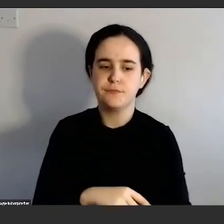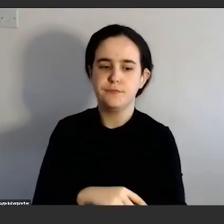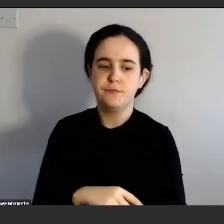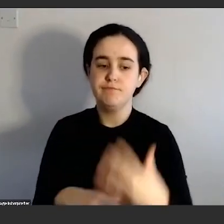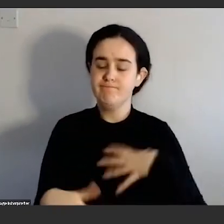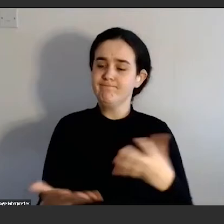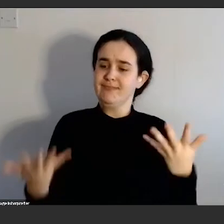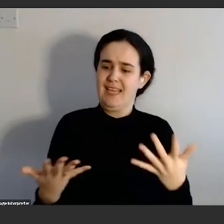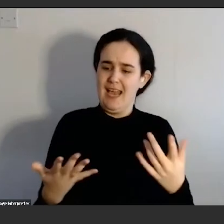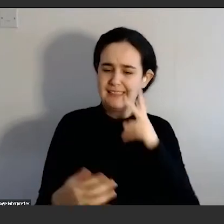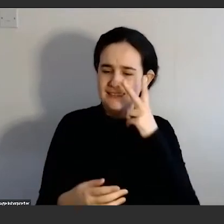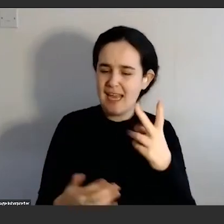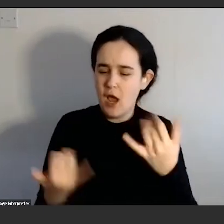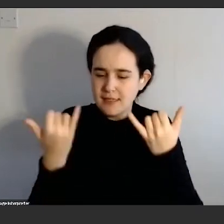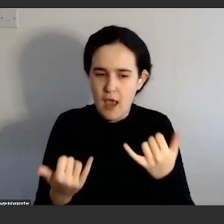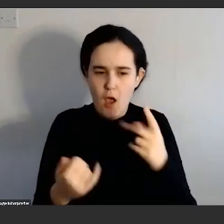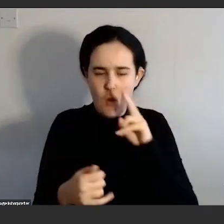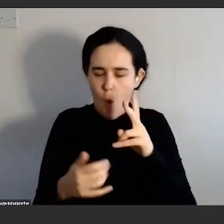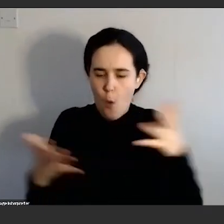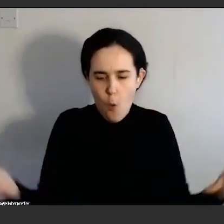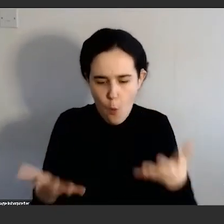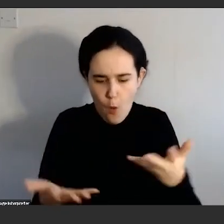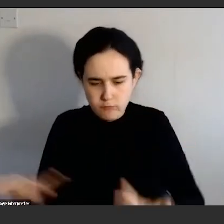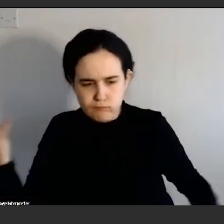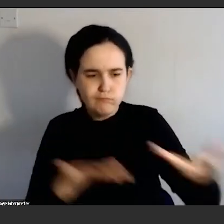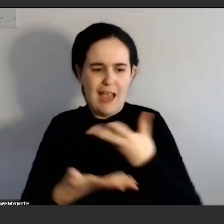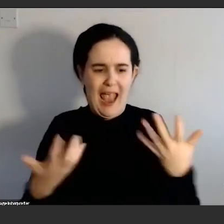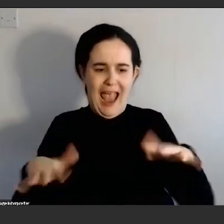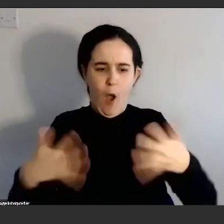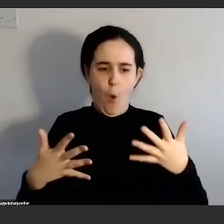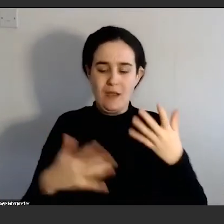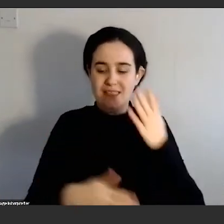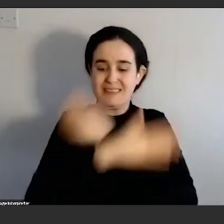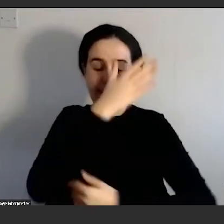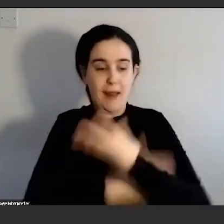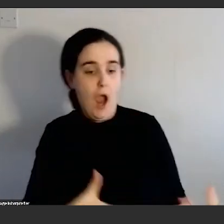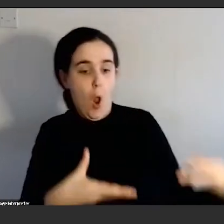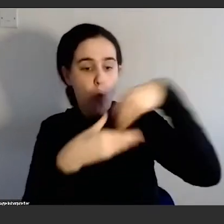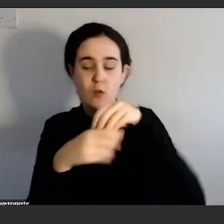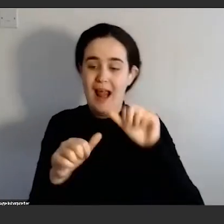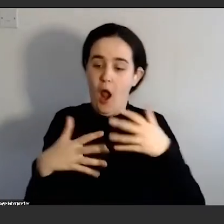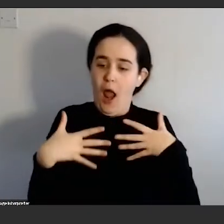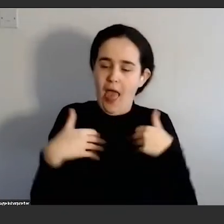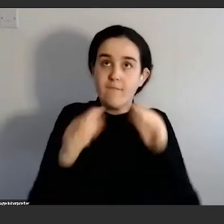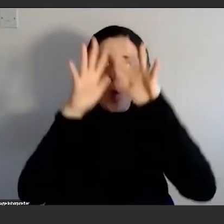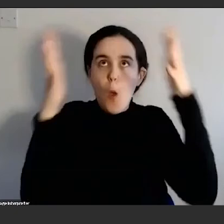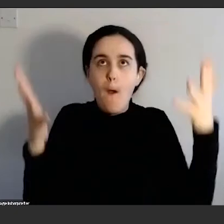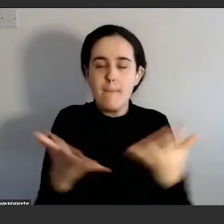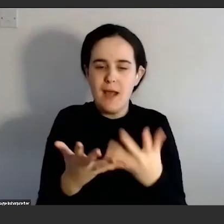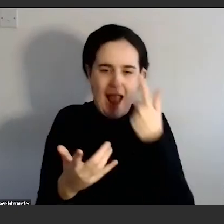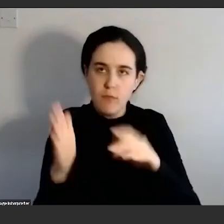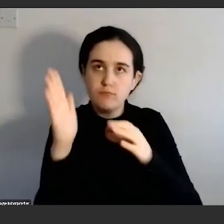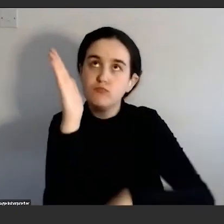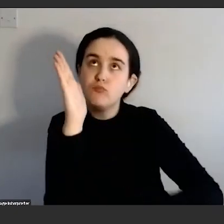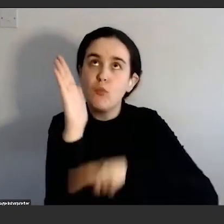our global health portfolio. We'll shortly be launching a disability inclusion strategy, which for the first time will feature a pillar